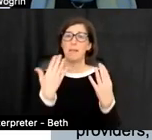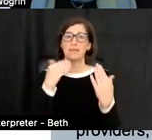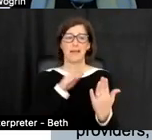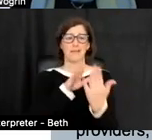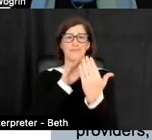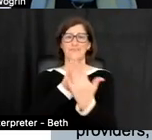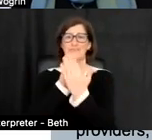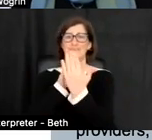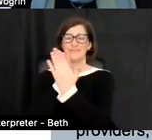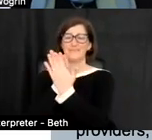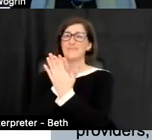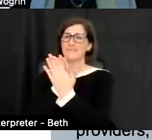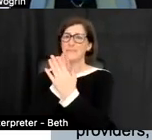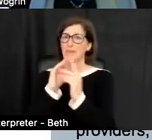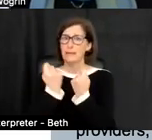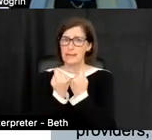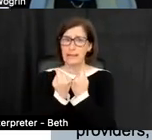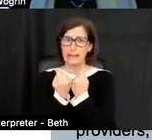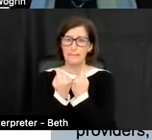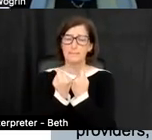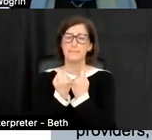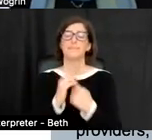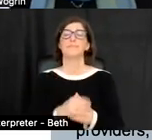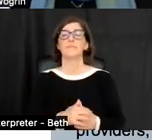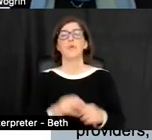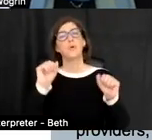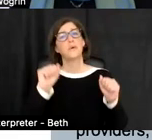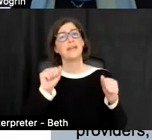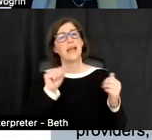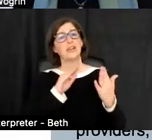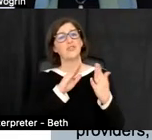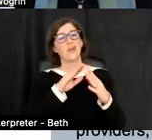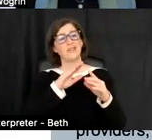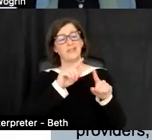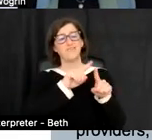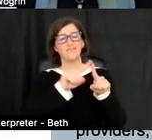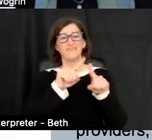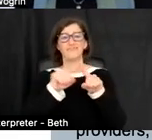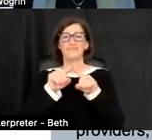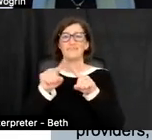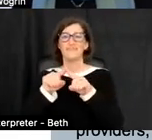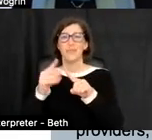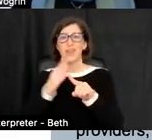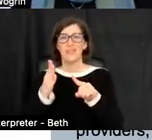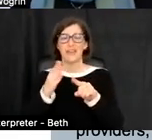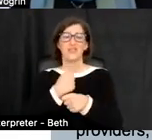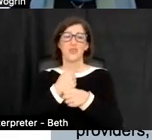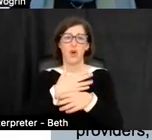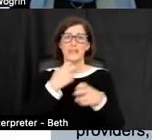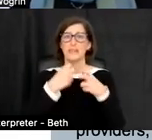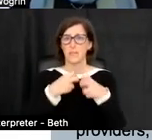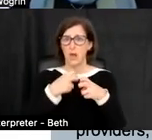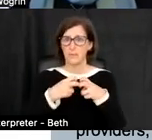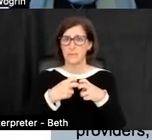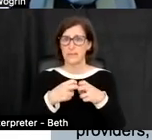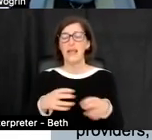multidisciplinary teams where we can address the various contributors to the problems that they're having. And